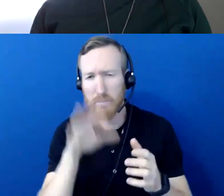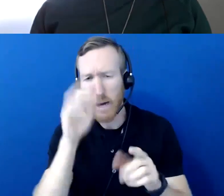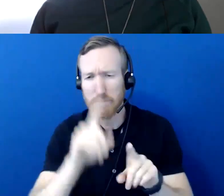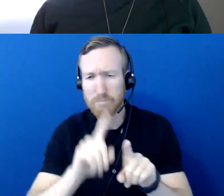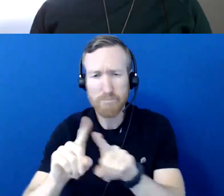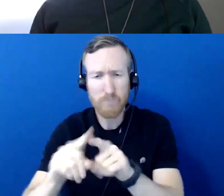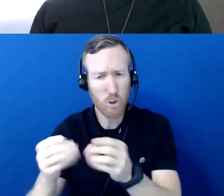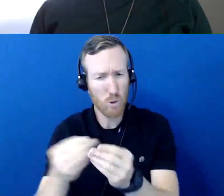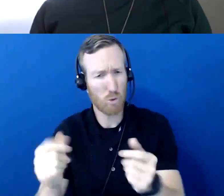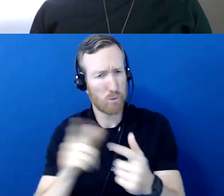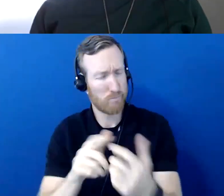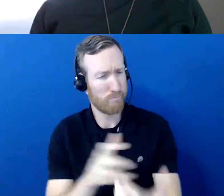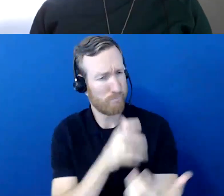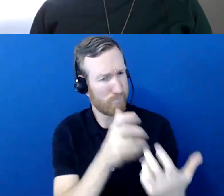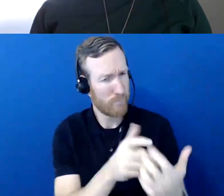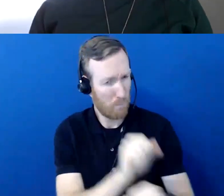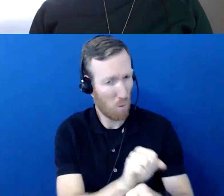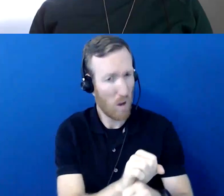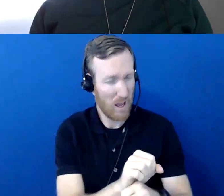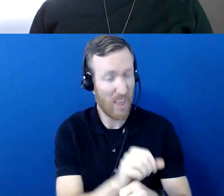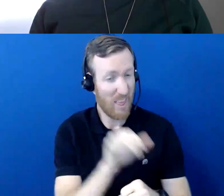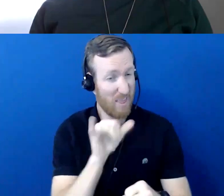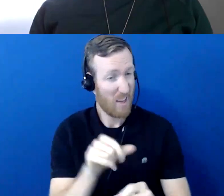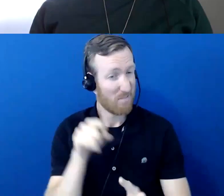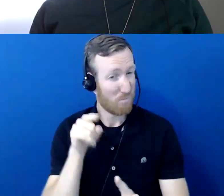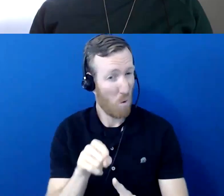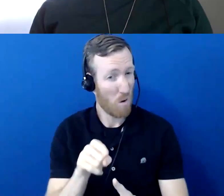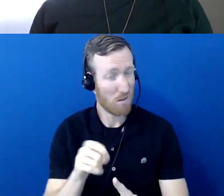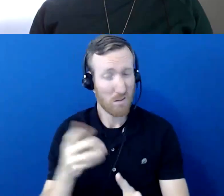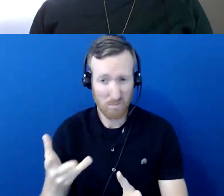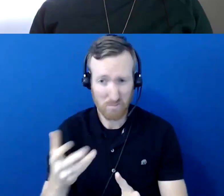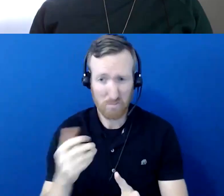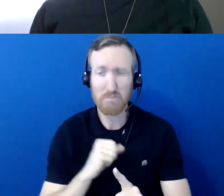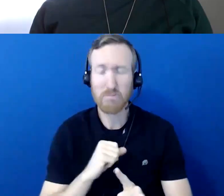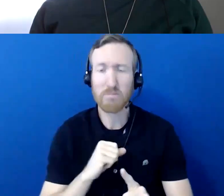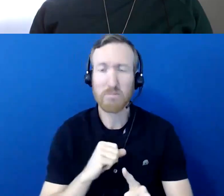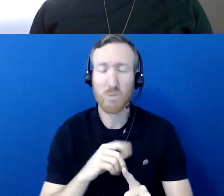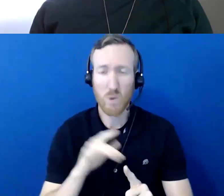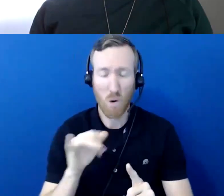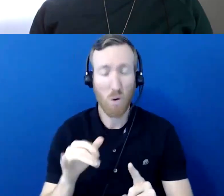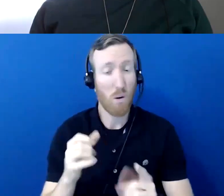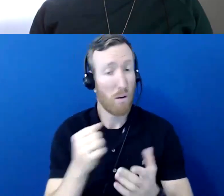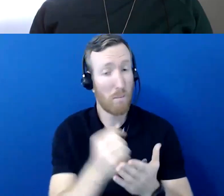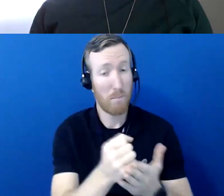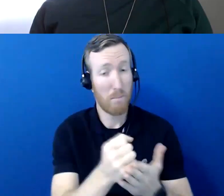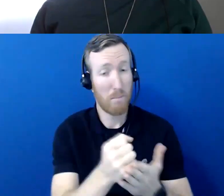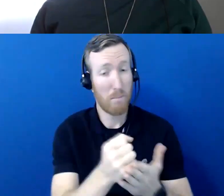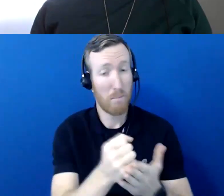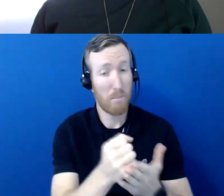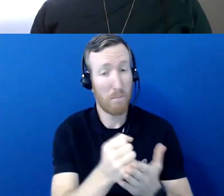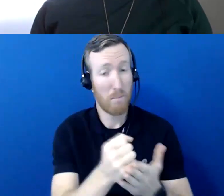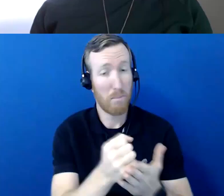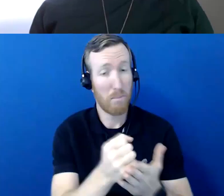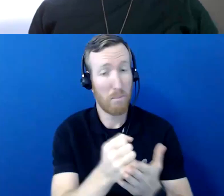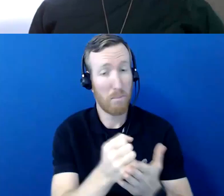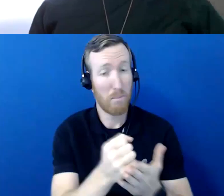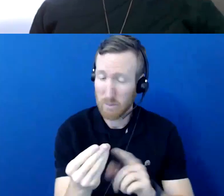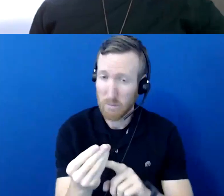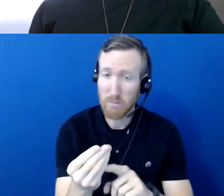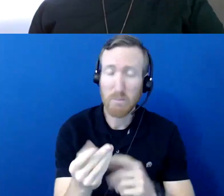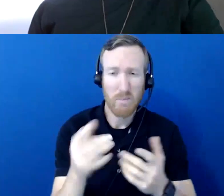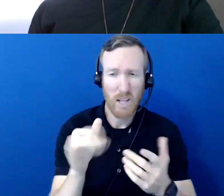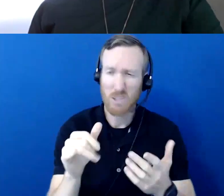the employee, that's exactly what we mean. And that's where the passport comes in. A passport is a tool, it's